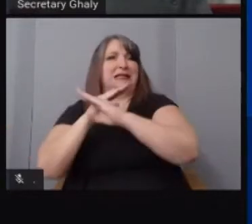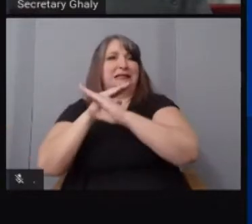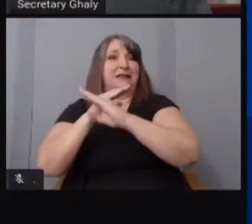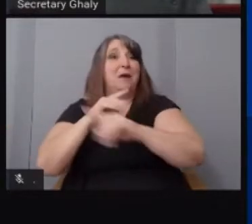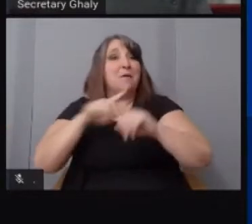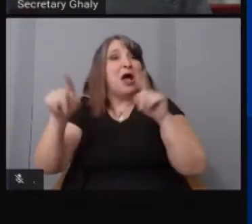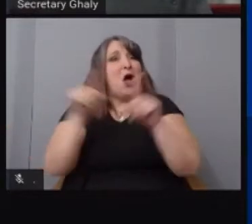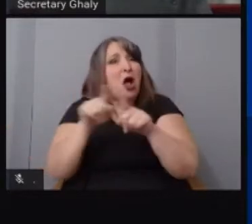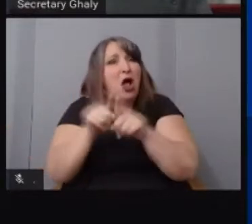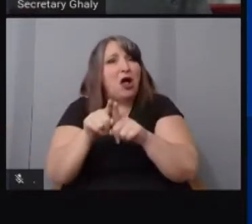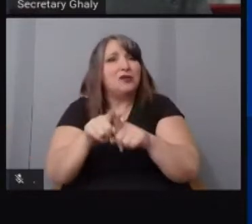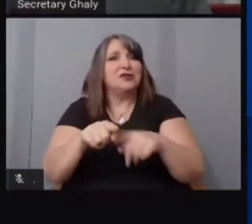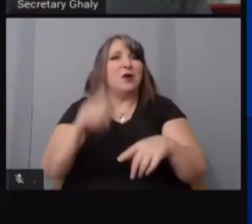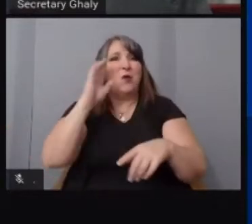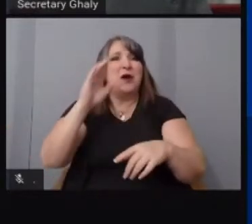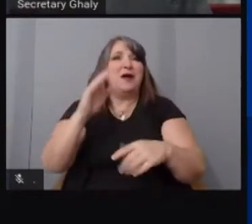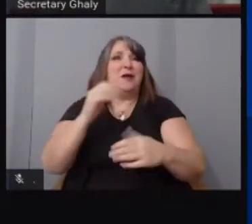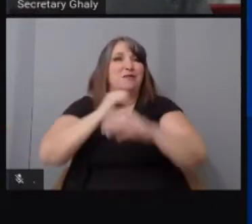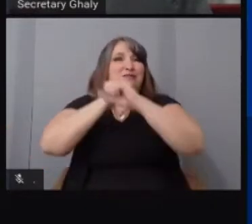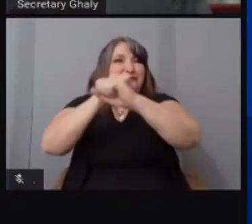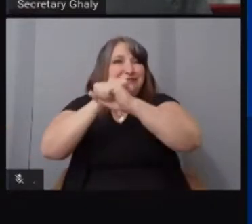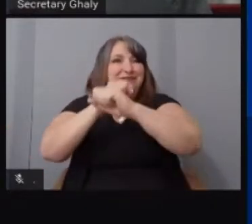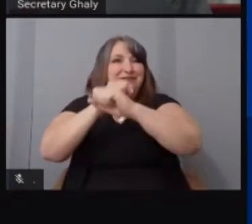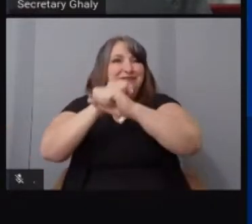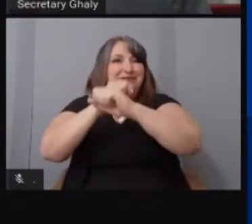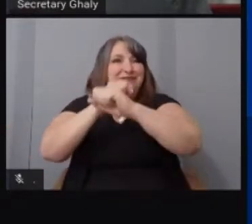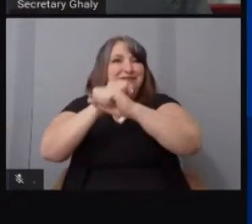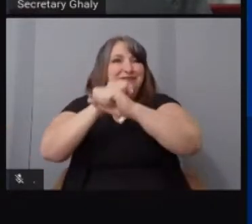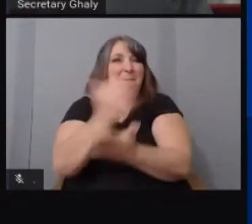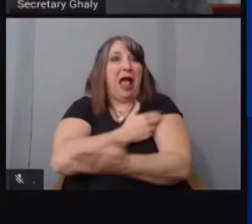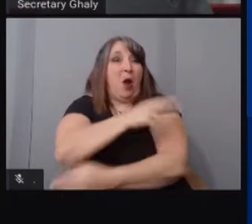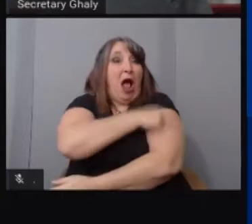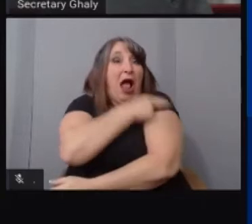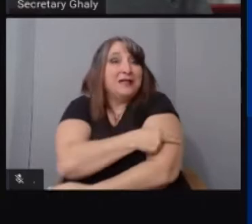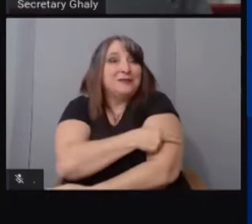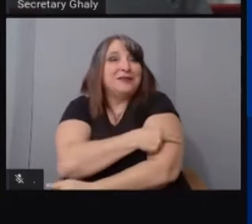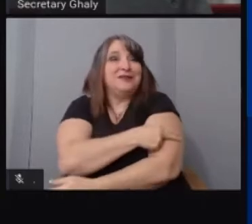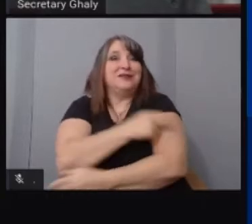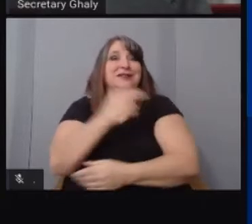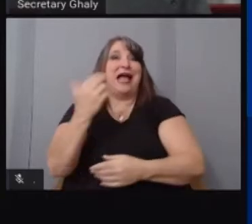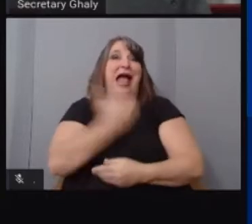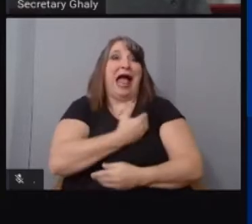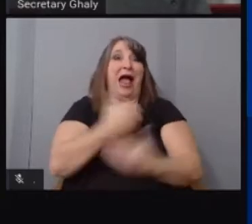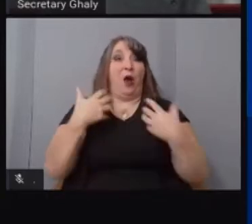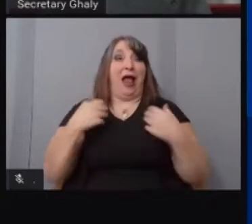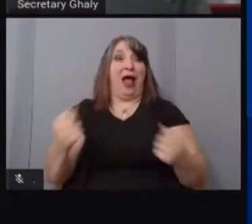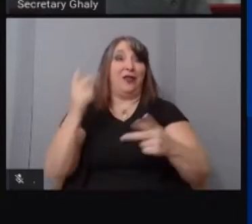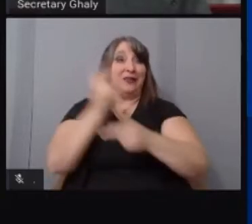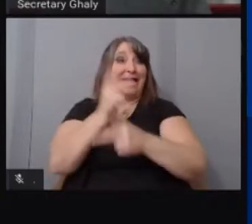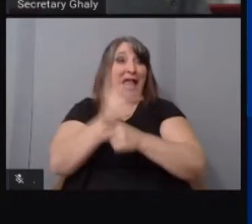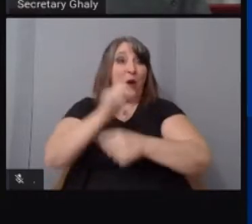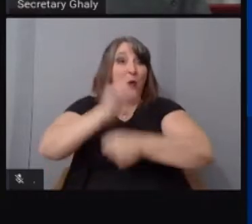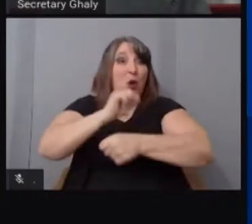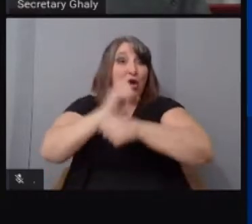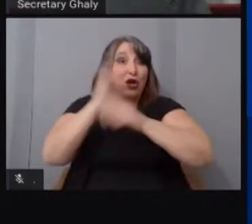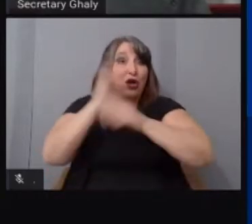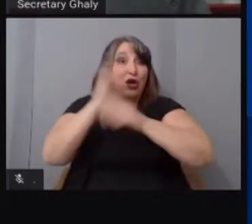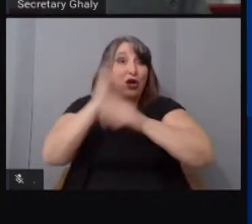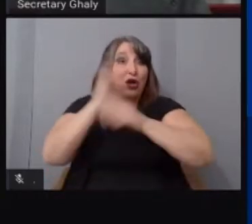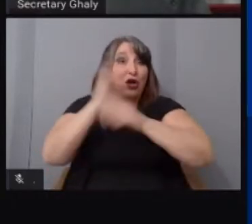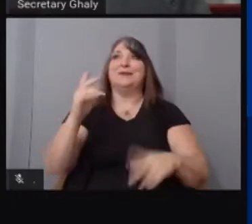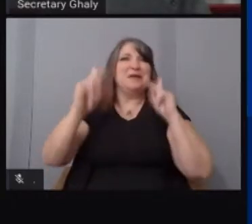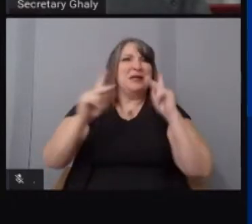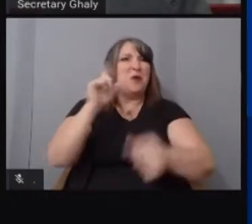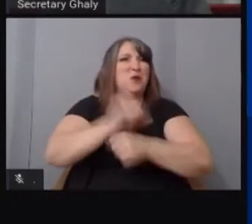hospital systems, our healthcare delivery systems, and all of those sort of healthcare warriors working in our ERs, in